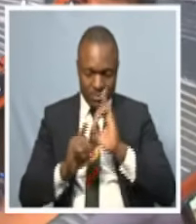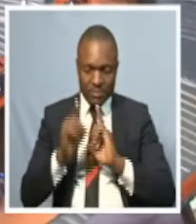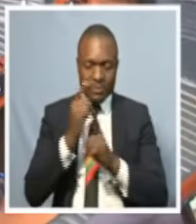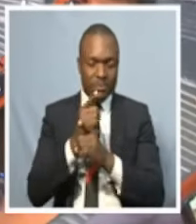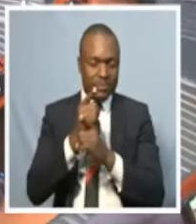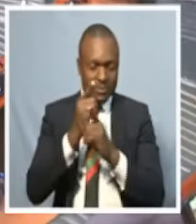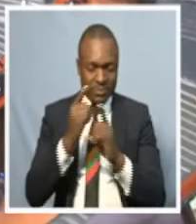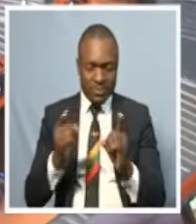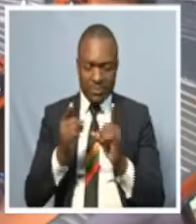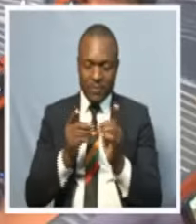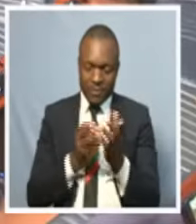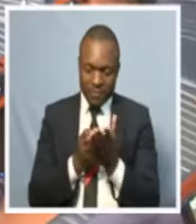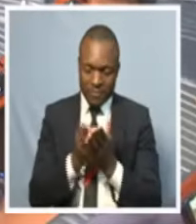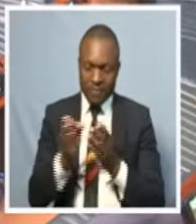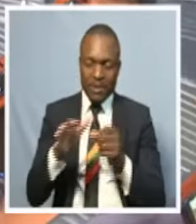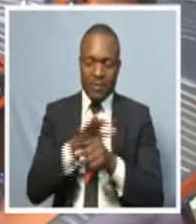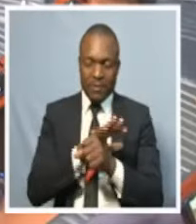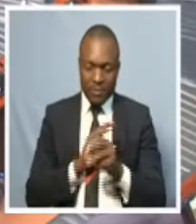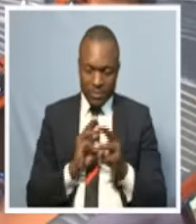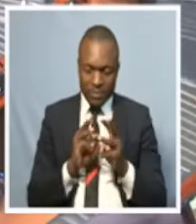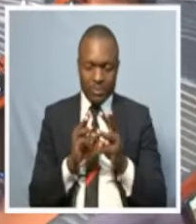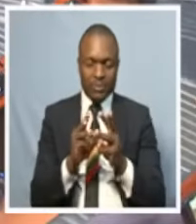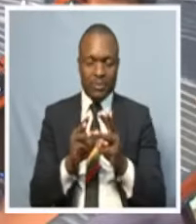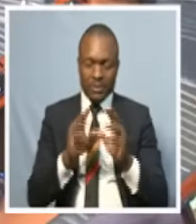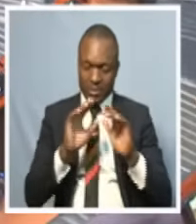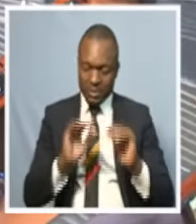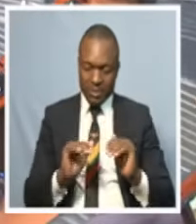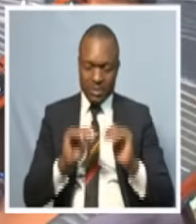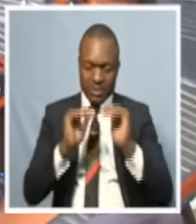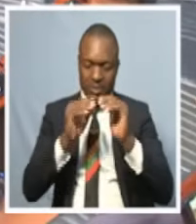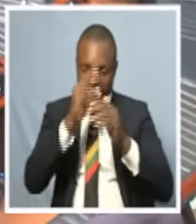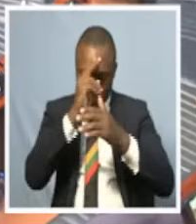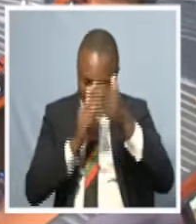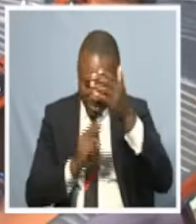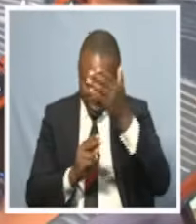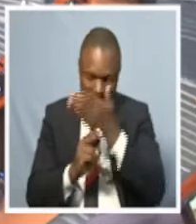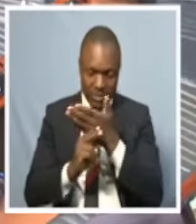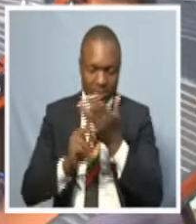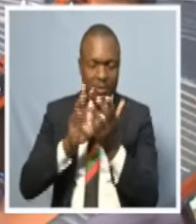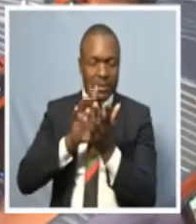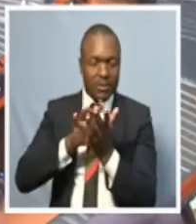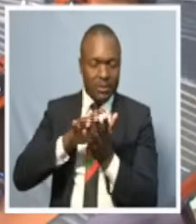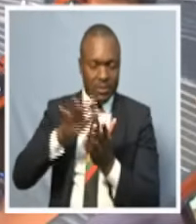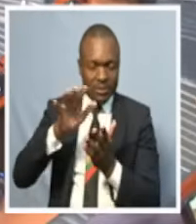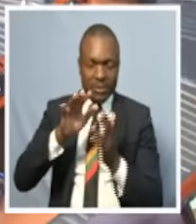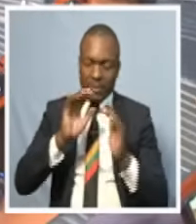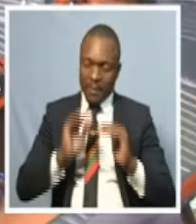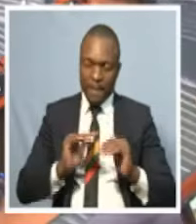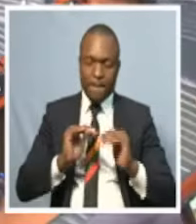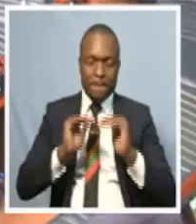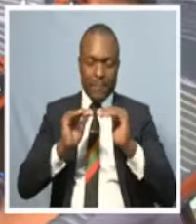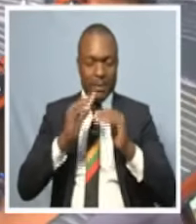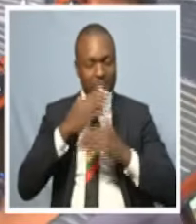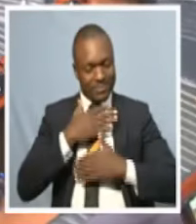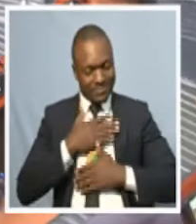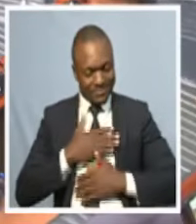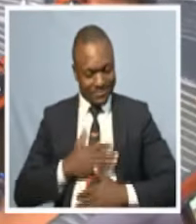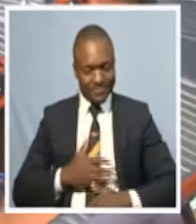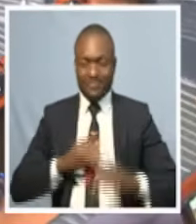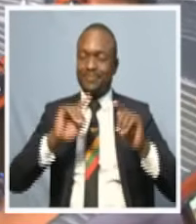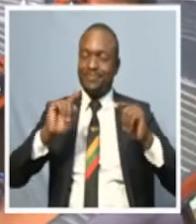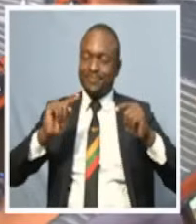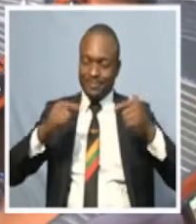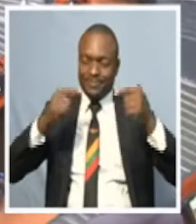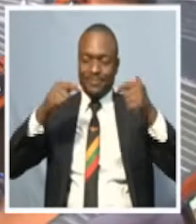in so just and faithful a manner as to promote your honor and glory, and to advance the peace,